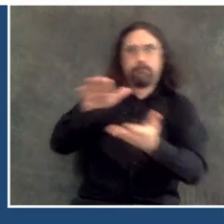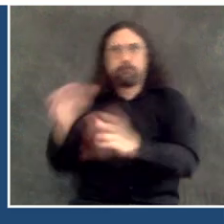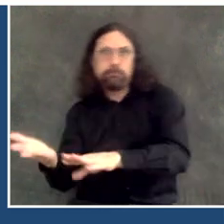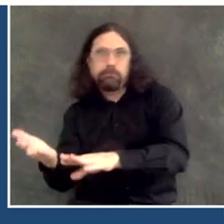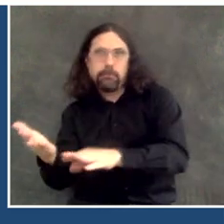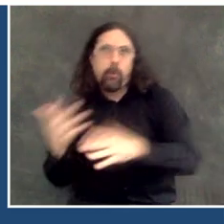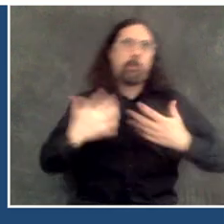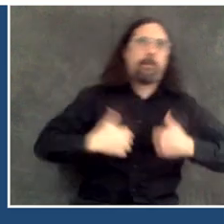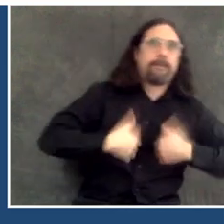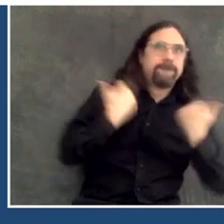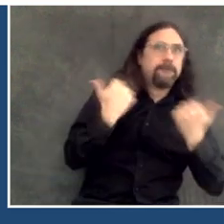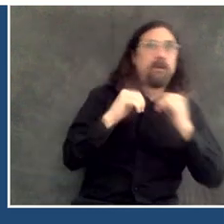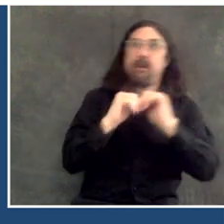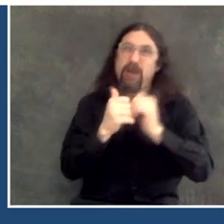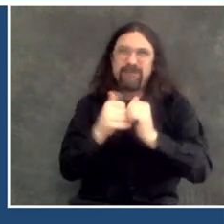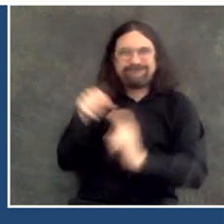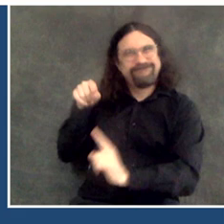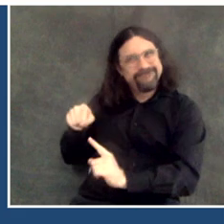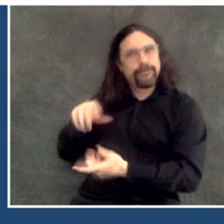them.